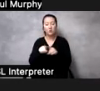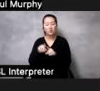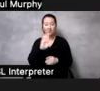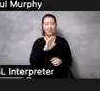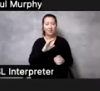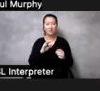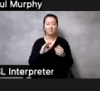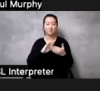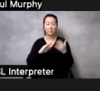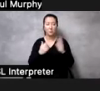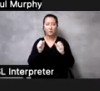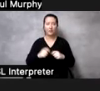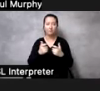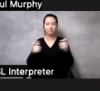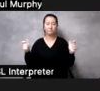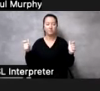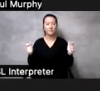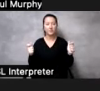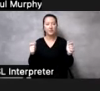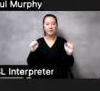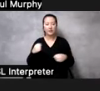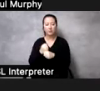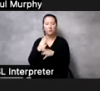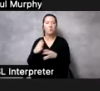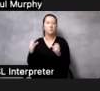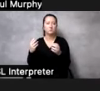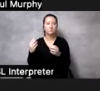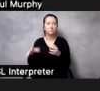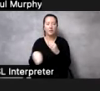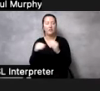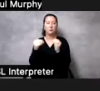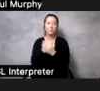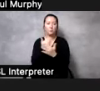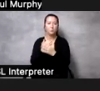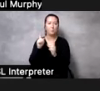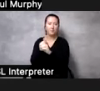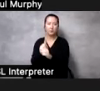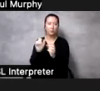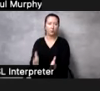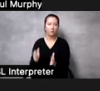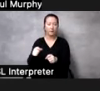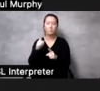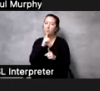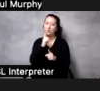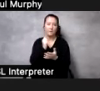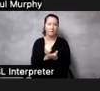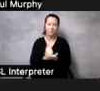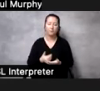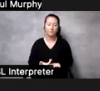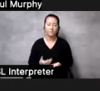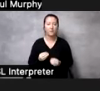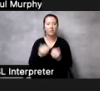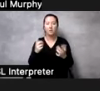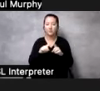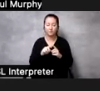even lead to sort of getting these additional mentors that Javier has mentioned can be really helpful. So there are many resources out there, of course,